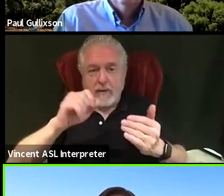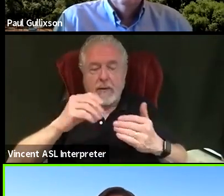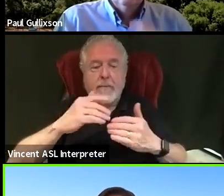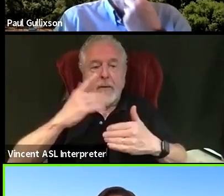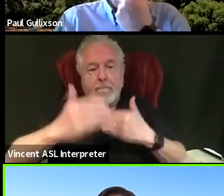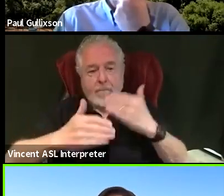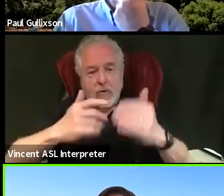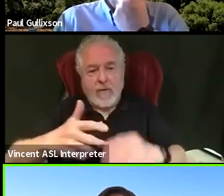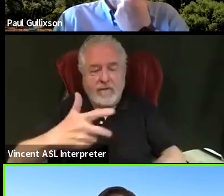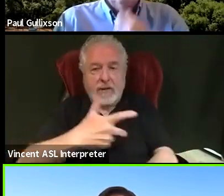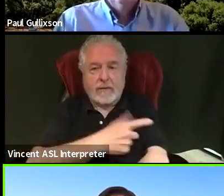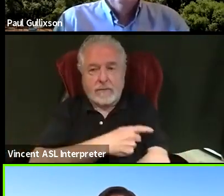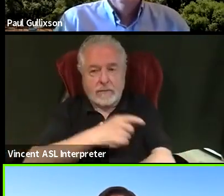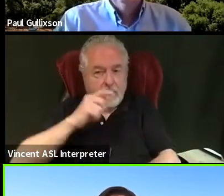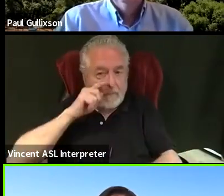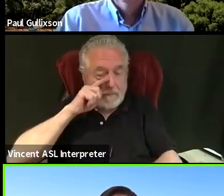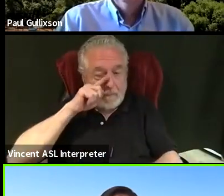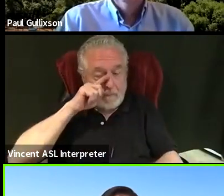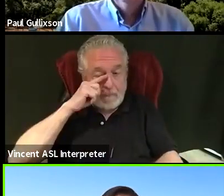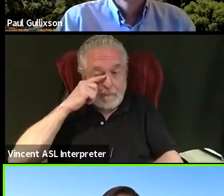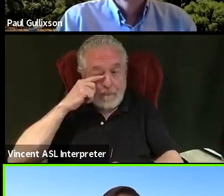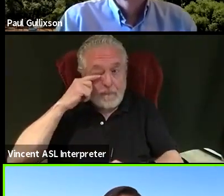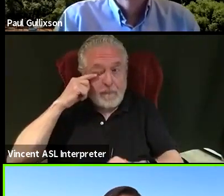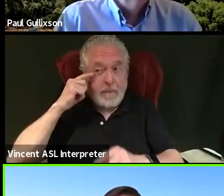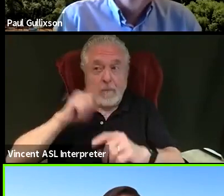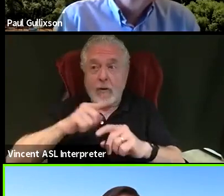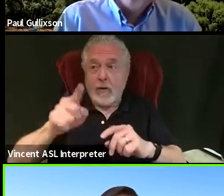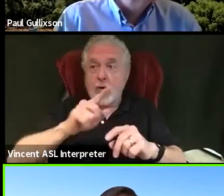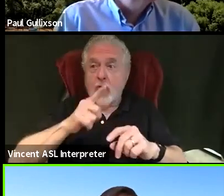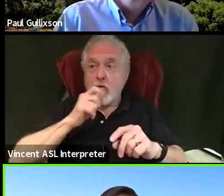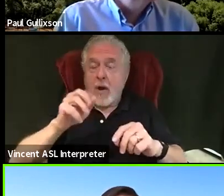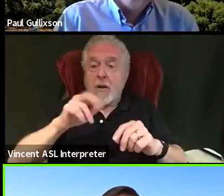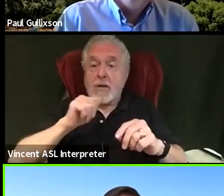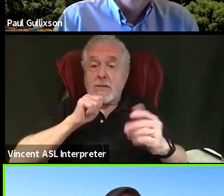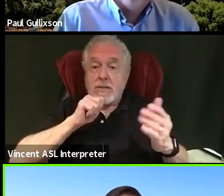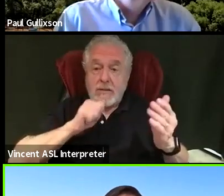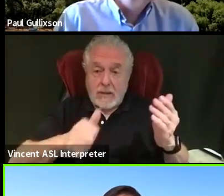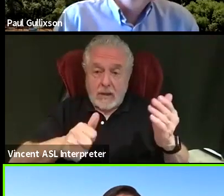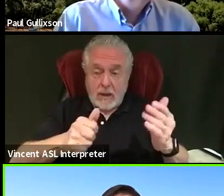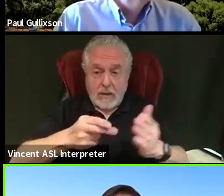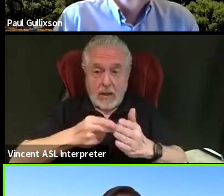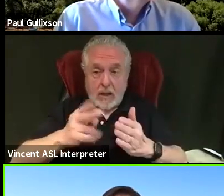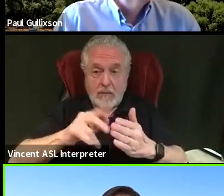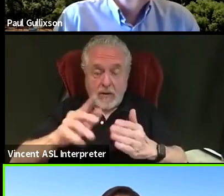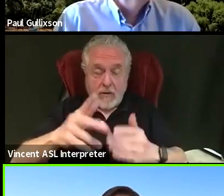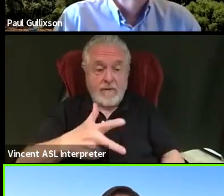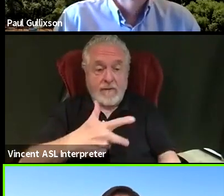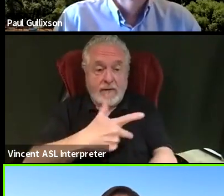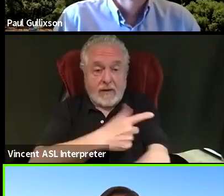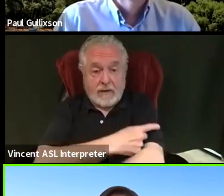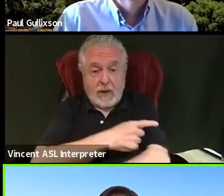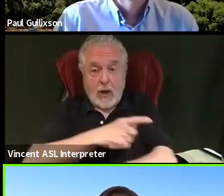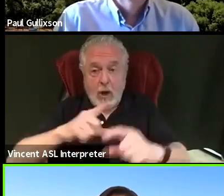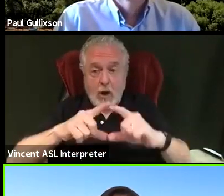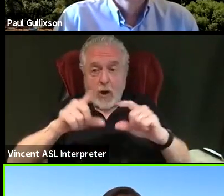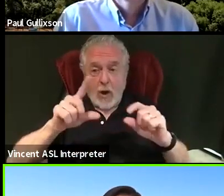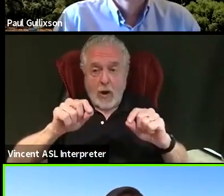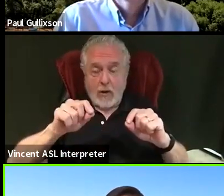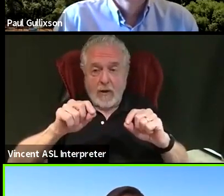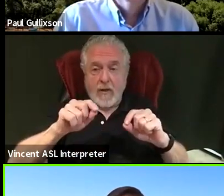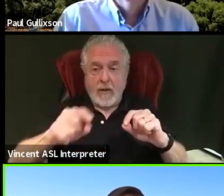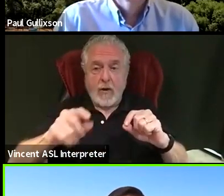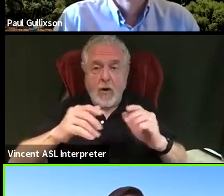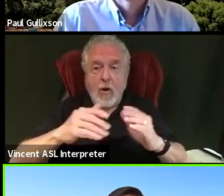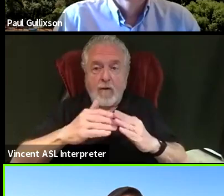towards vaccination. But of those who are not honest about their vaccination card, the truth is that they